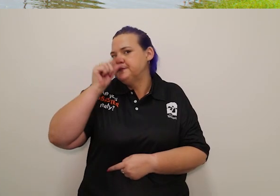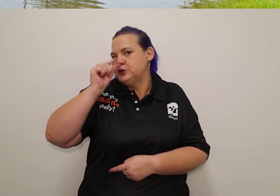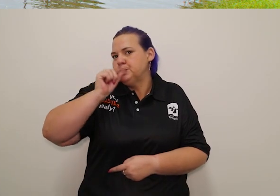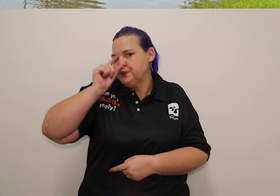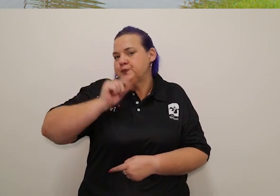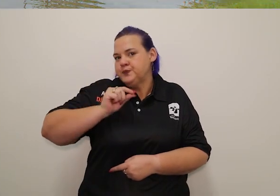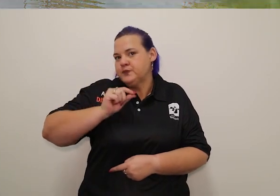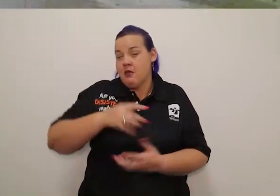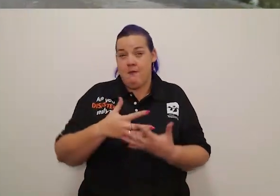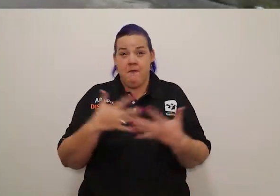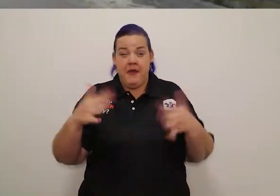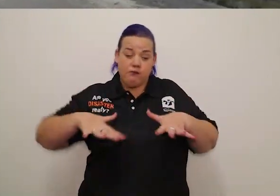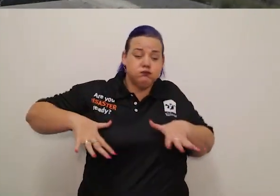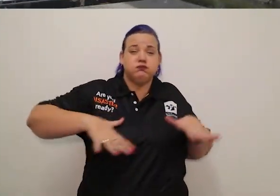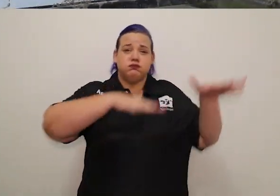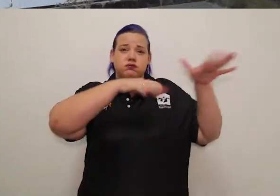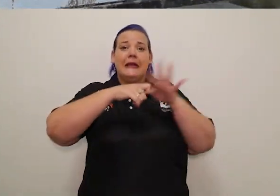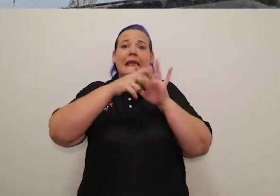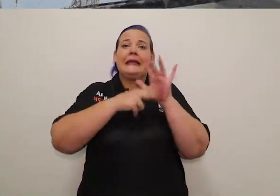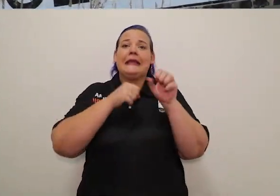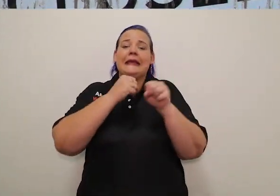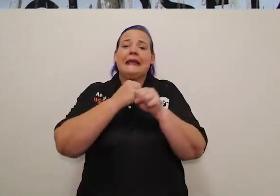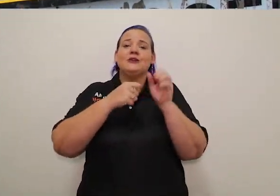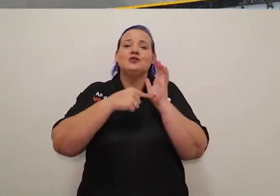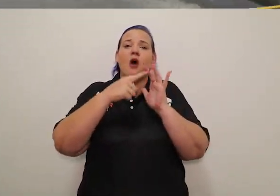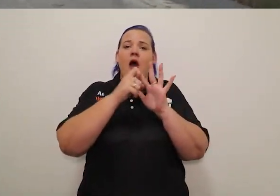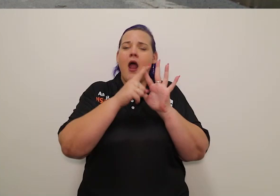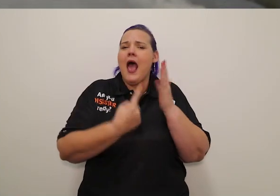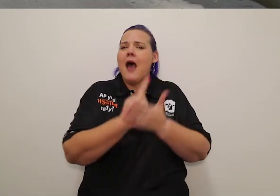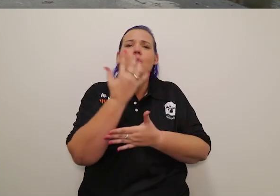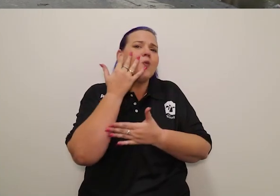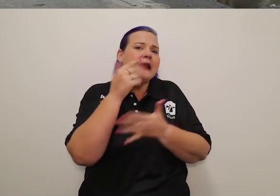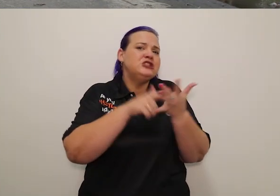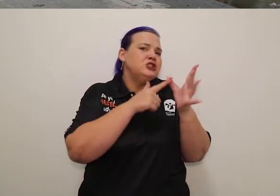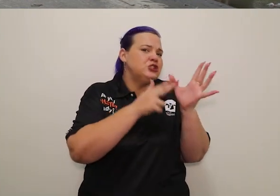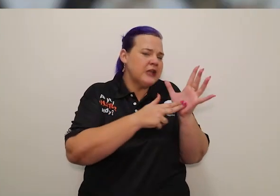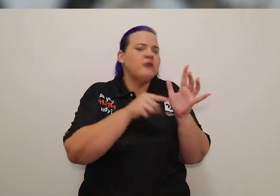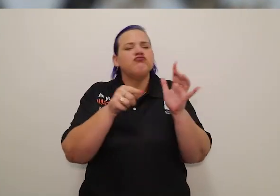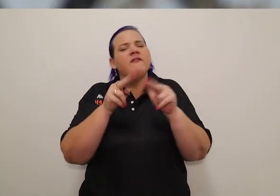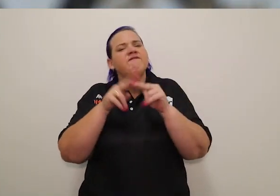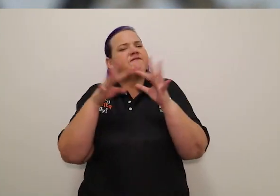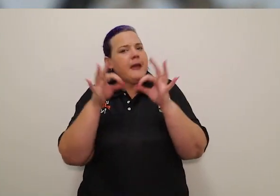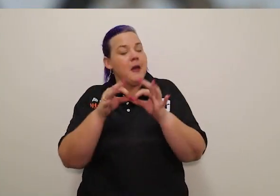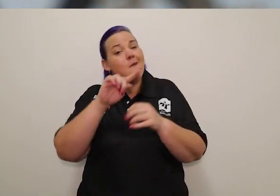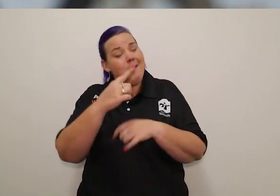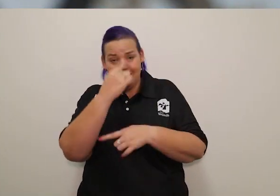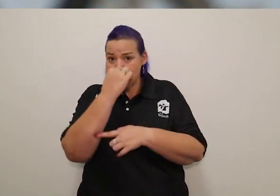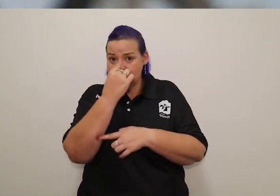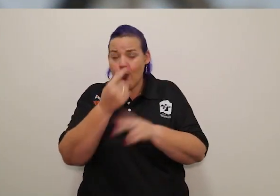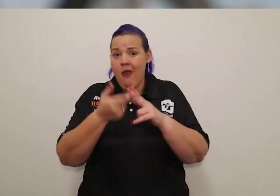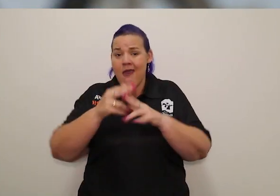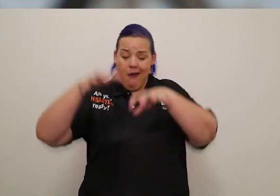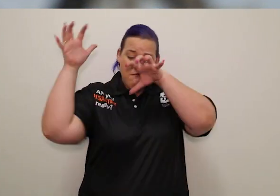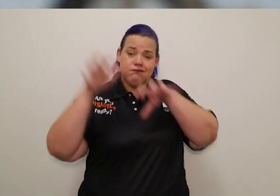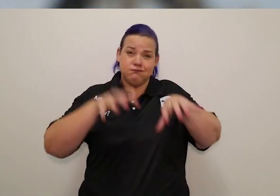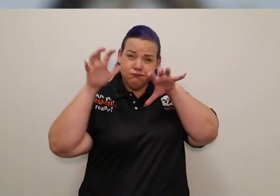Park. The biggest king tides usually take place in January and February. However, if they coincide with heavy